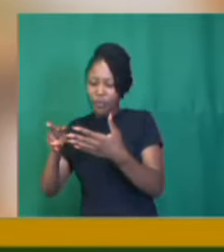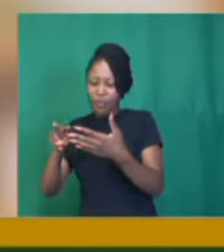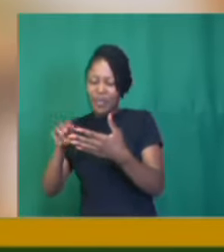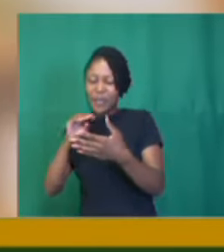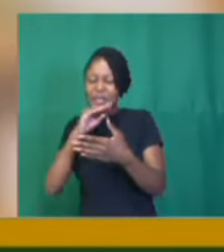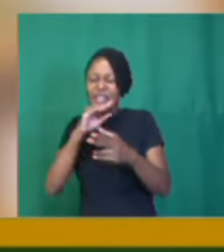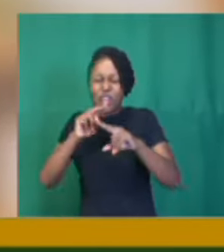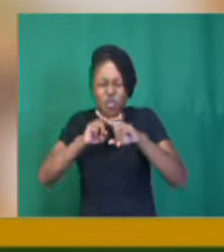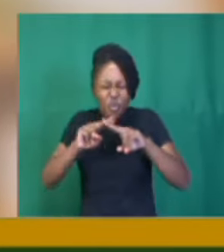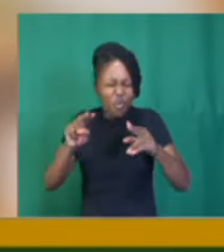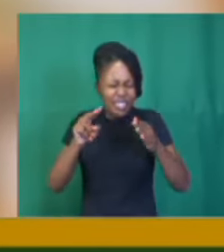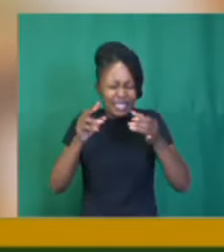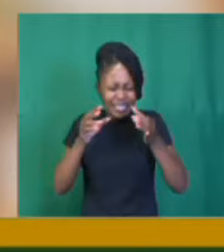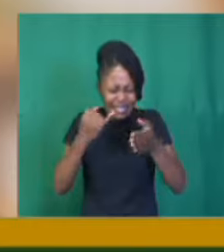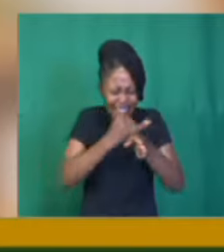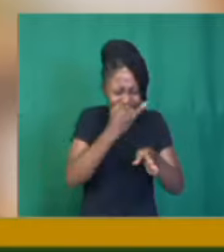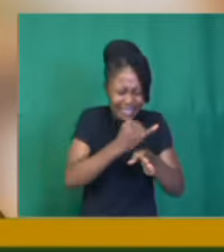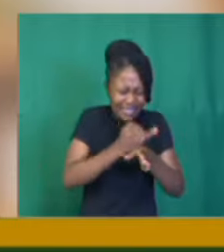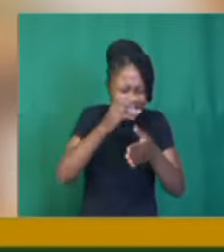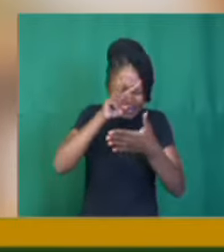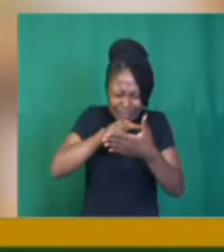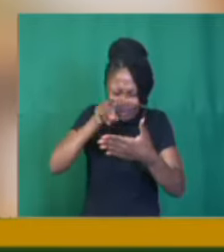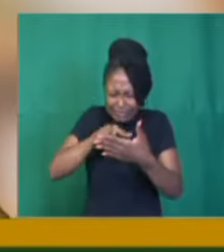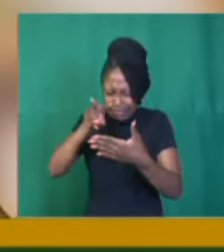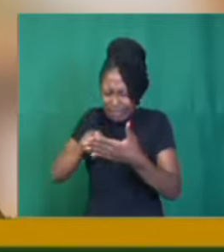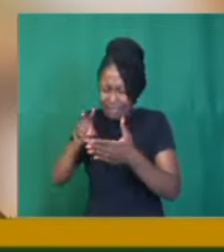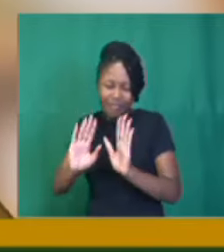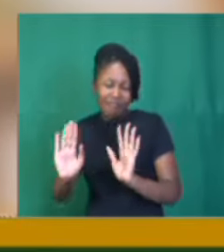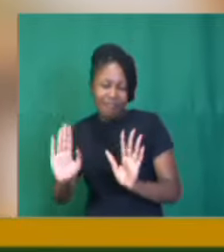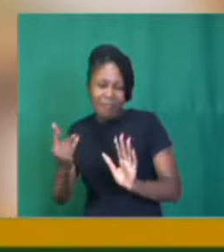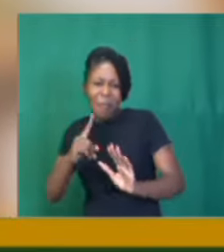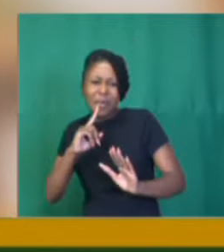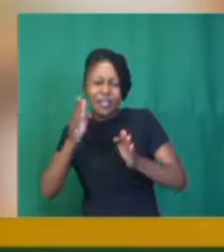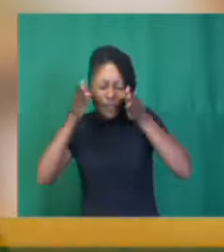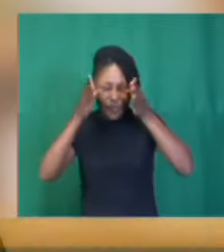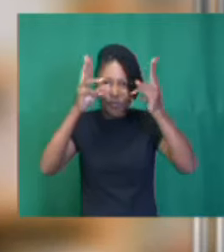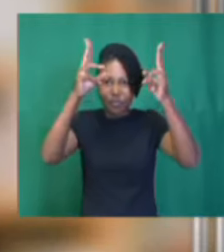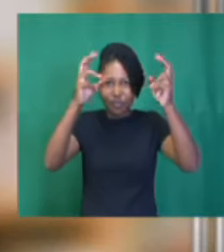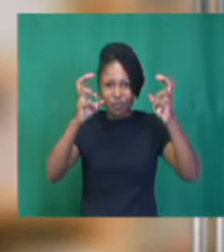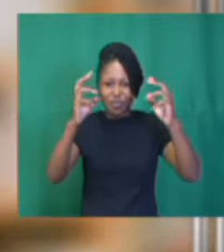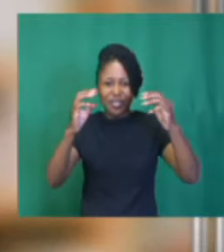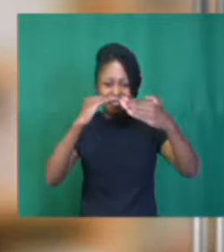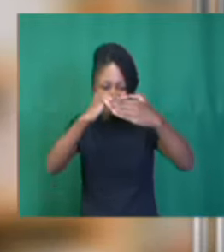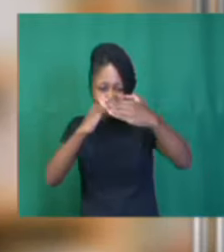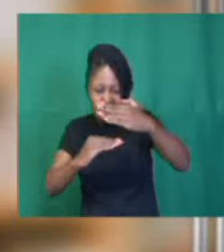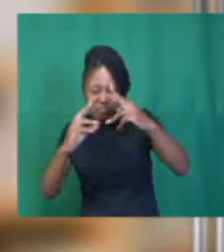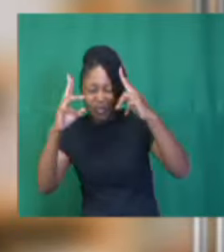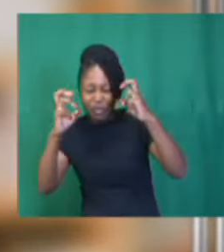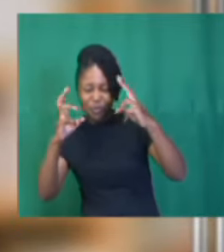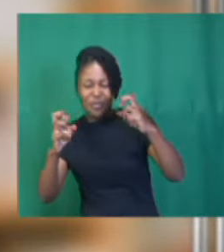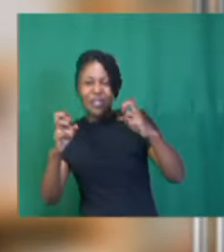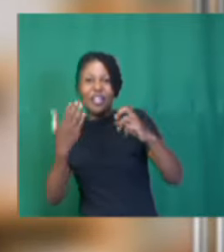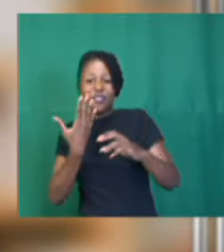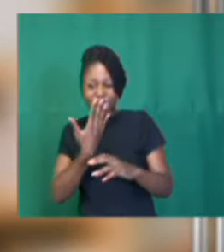read the text, but you just run your eyes through, looking at the subheadings, the topics, and the topic sentence. Okay, thank you very much,